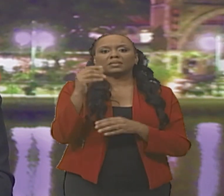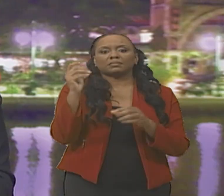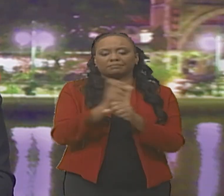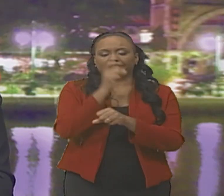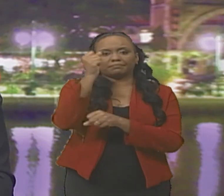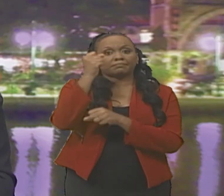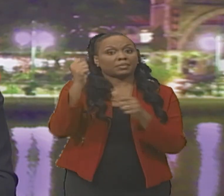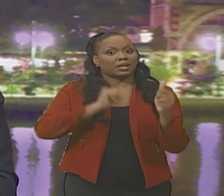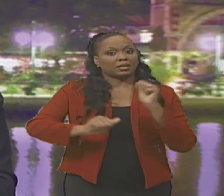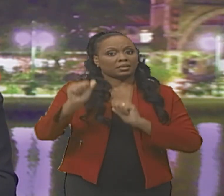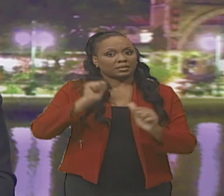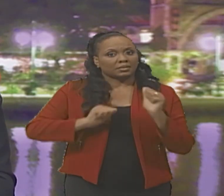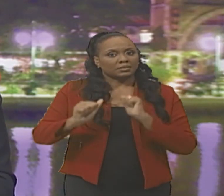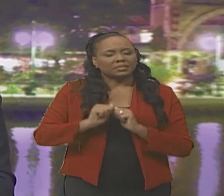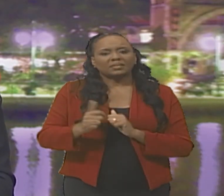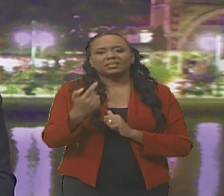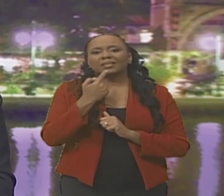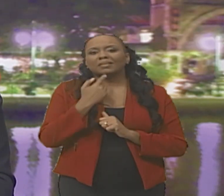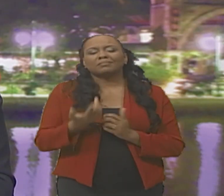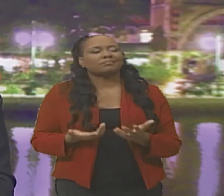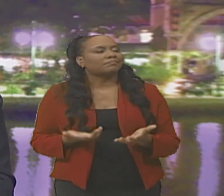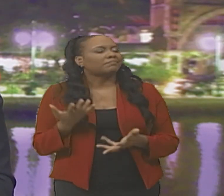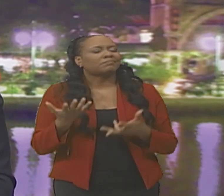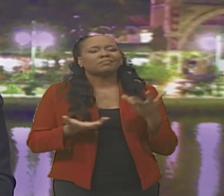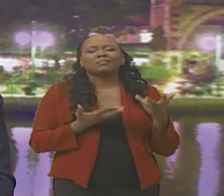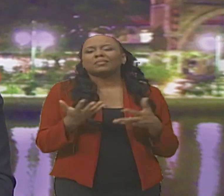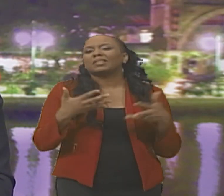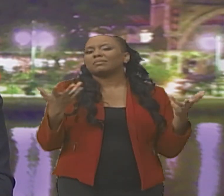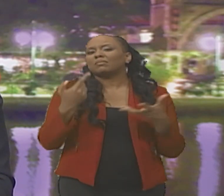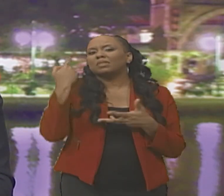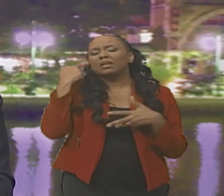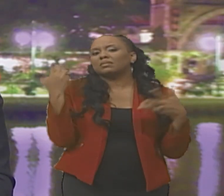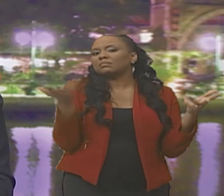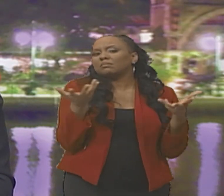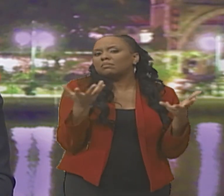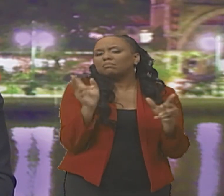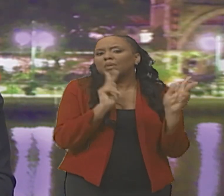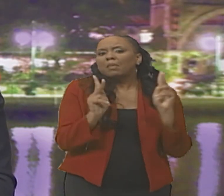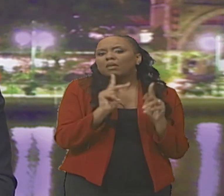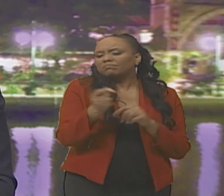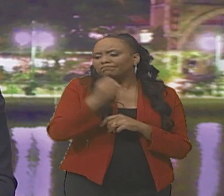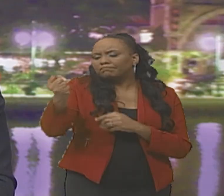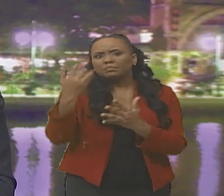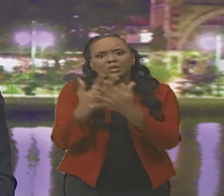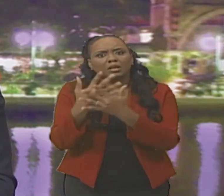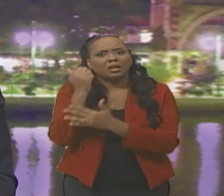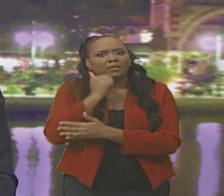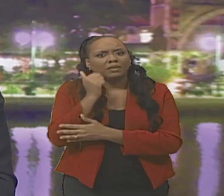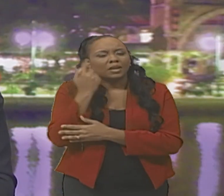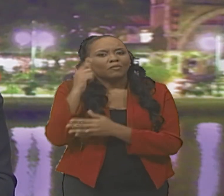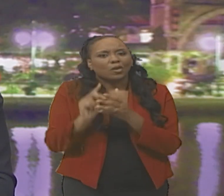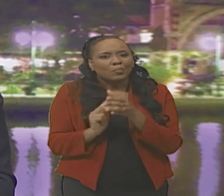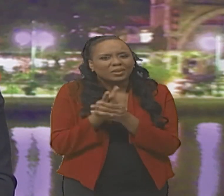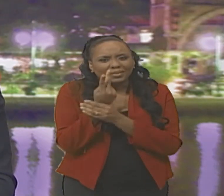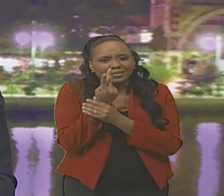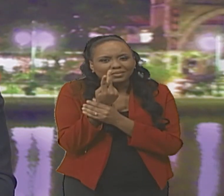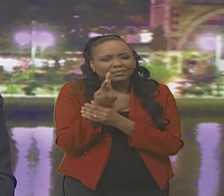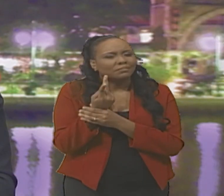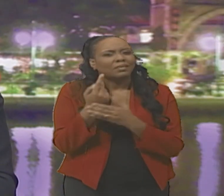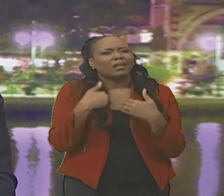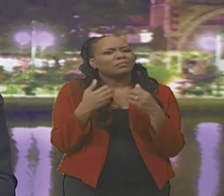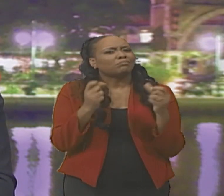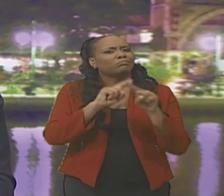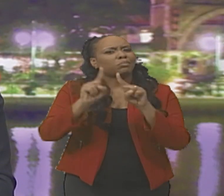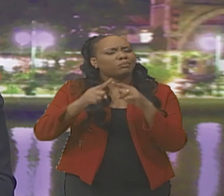anniversary activities. Mr. Aline says it makes no sense people going to jail every day for the same plant that's believed to have so